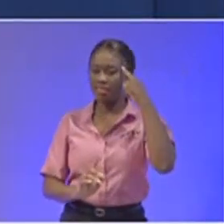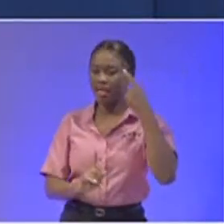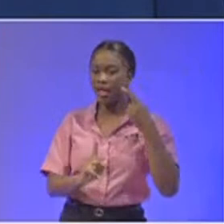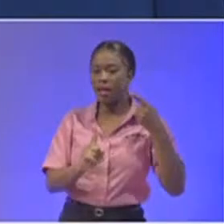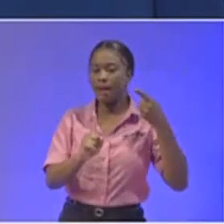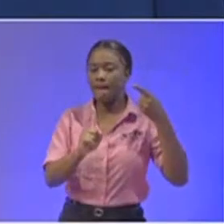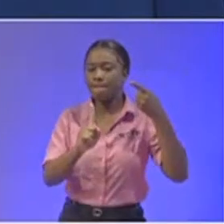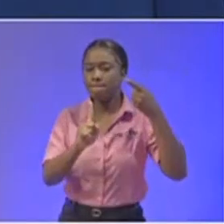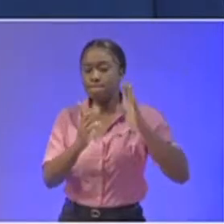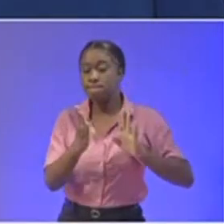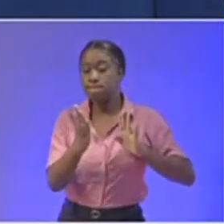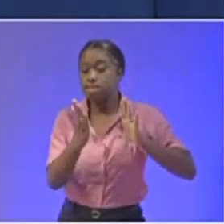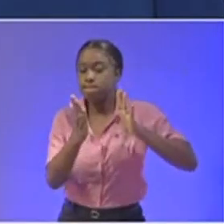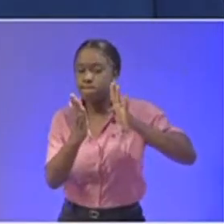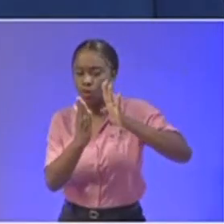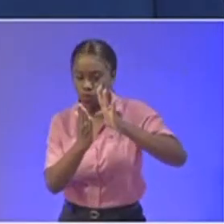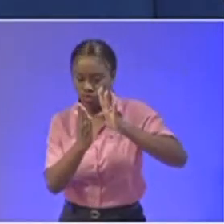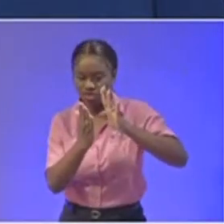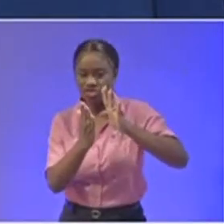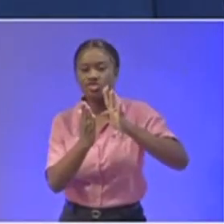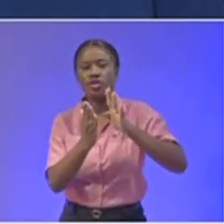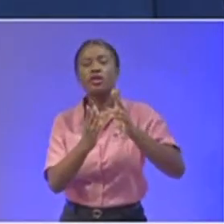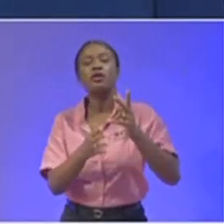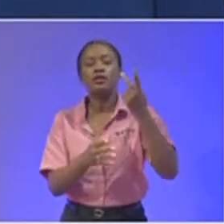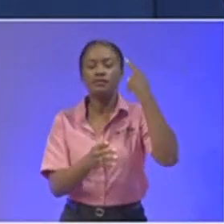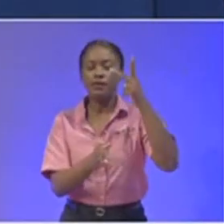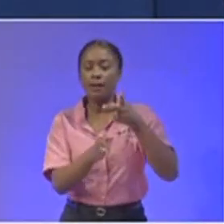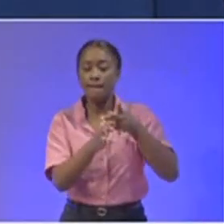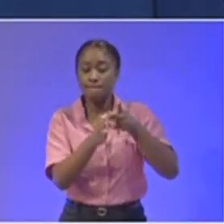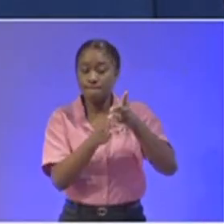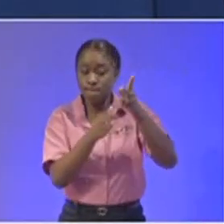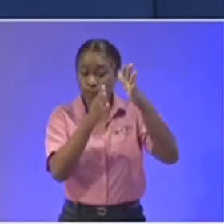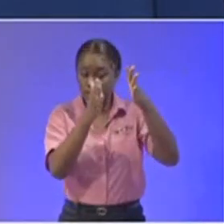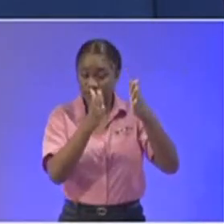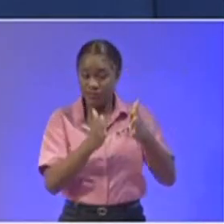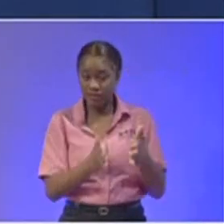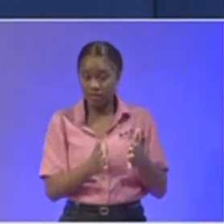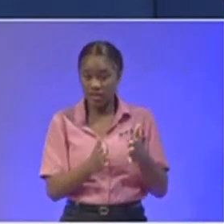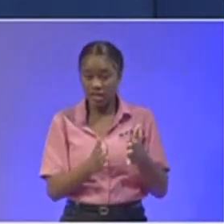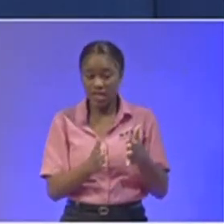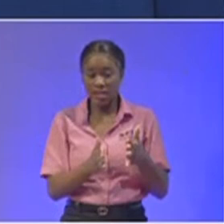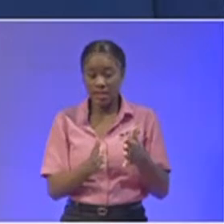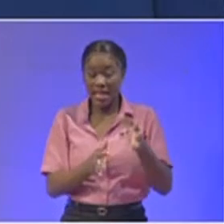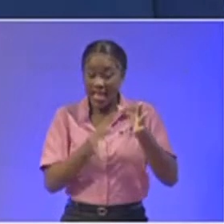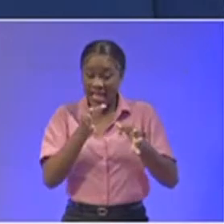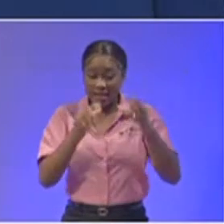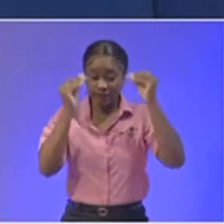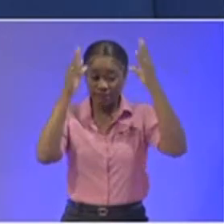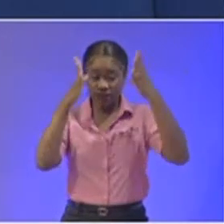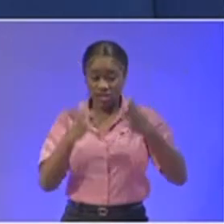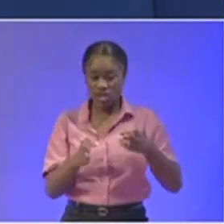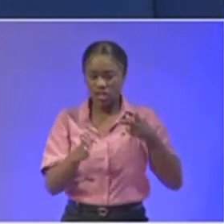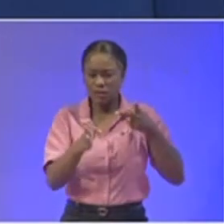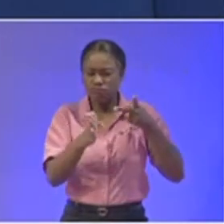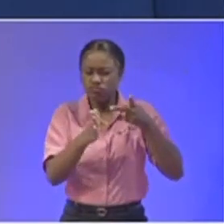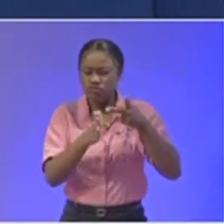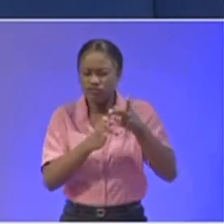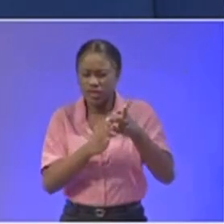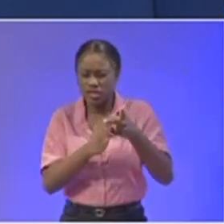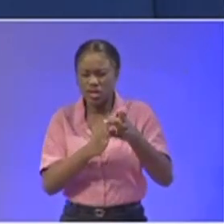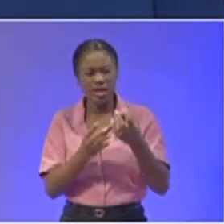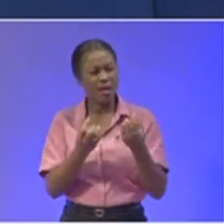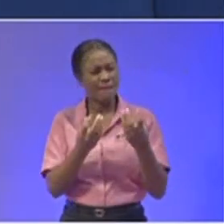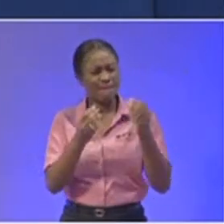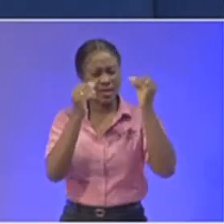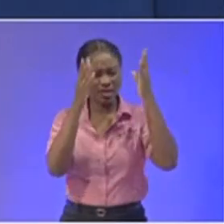the professional and the commitment of the professional, the teacher as a professional, that commitment. And so many